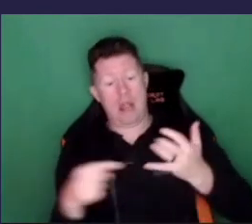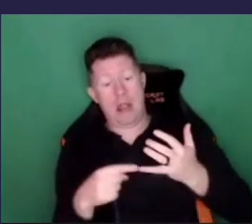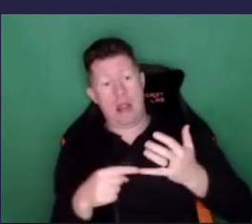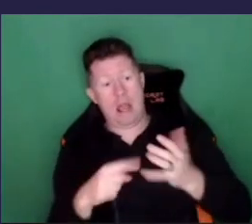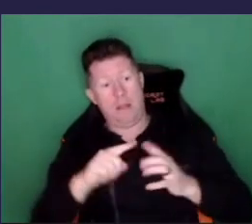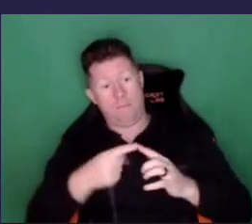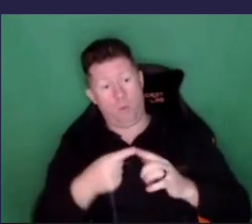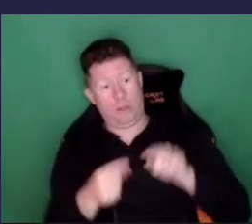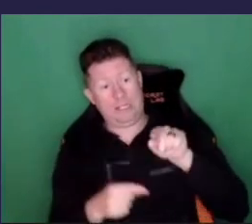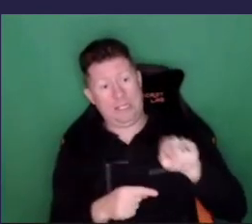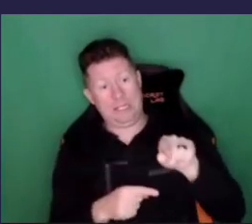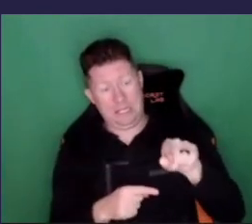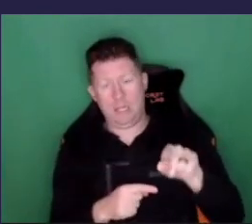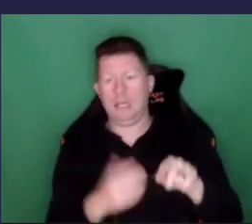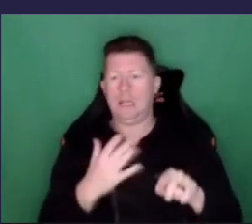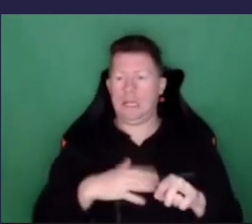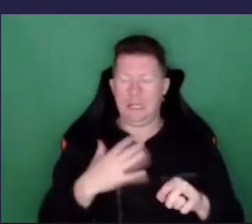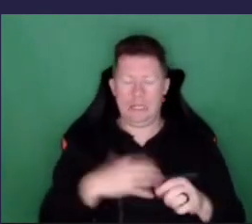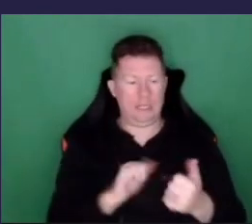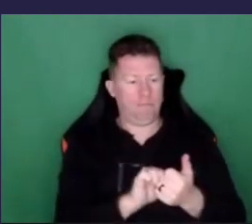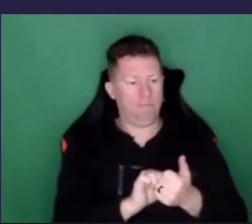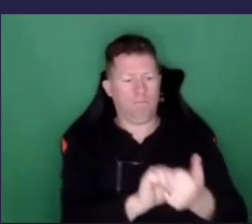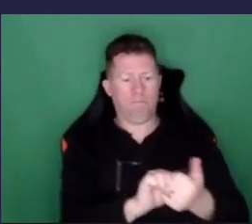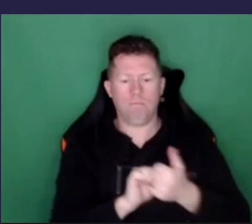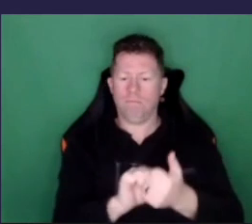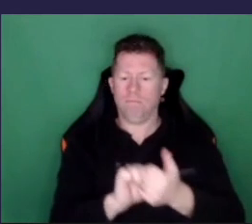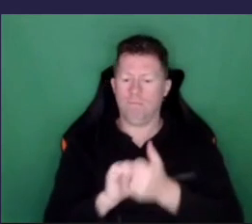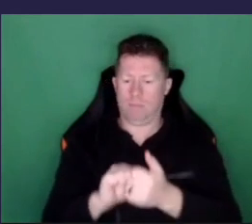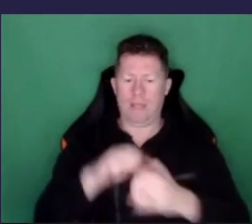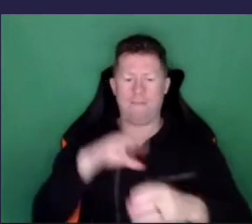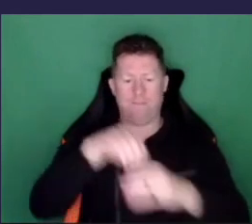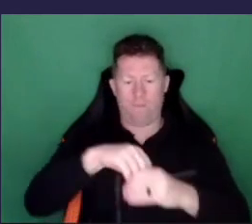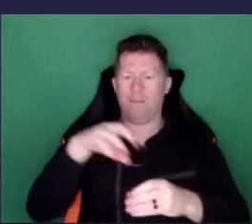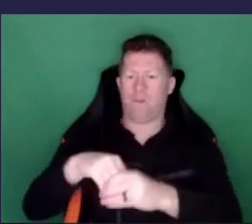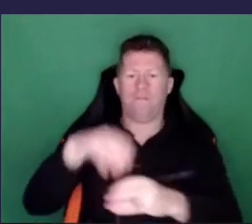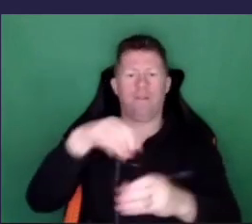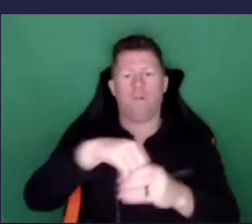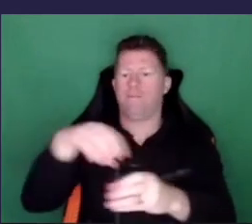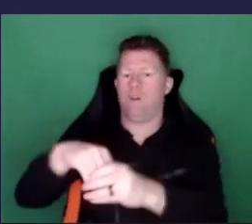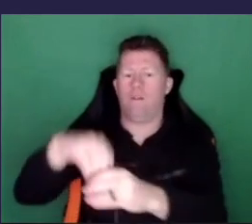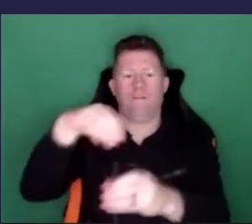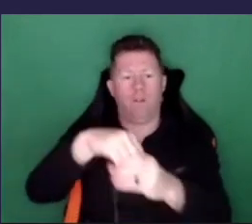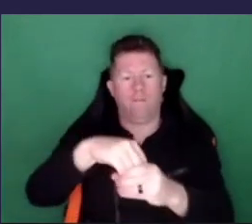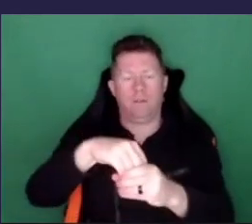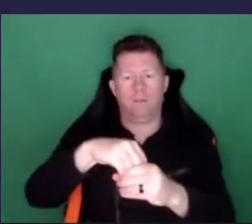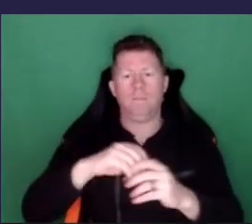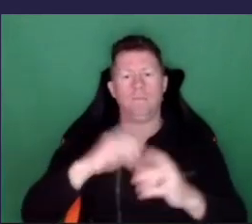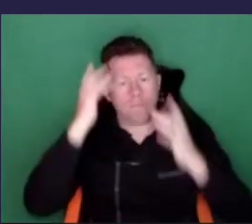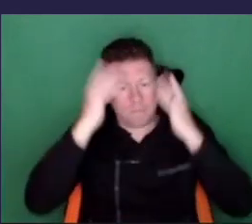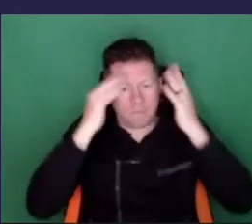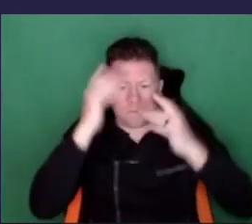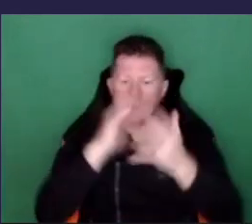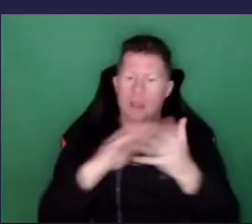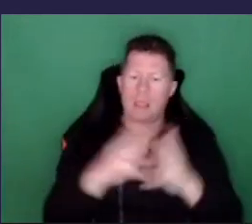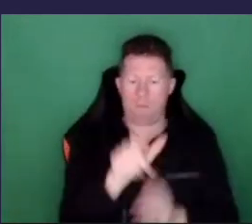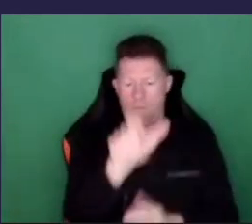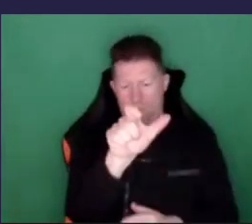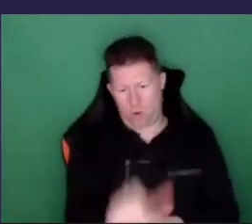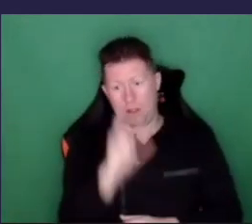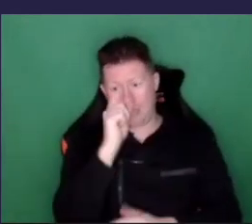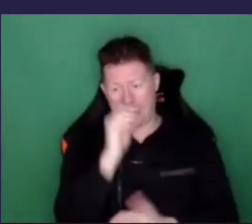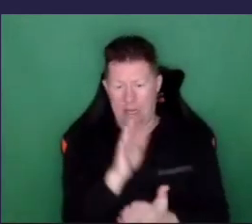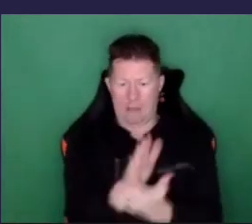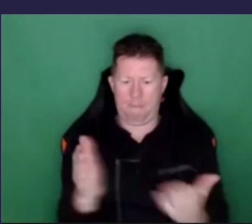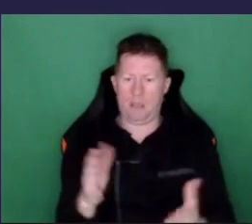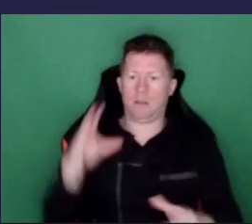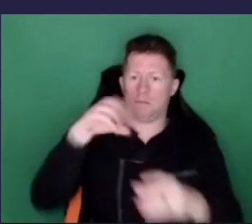is to build mutuality and contribution. Think about ways that the person can make a valid contribution,